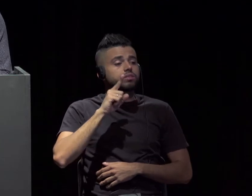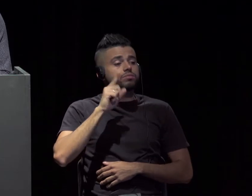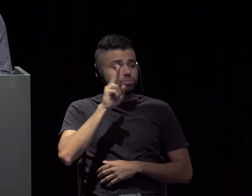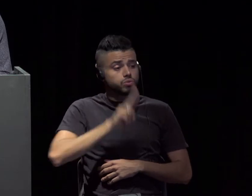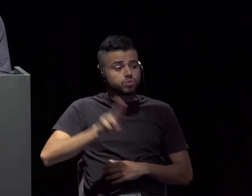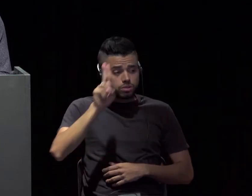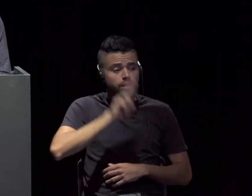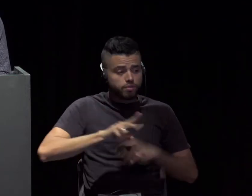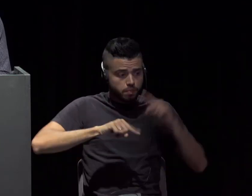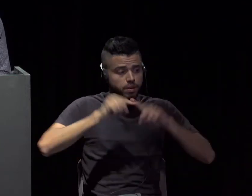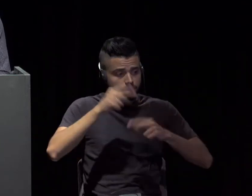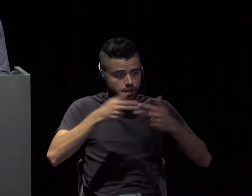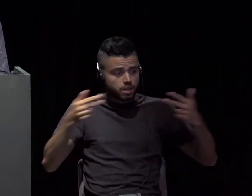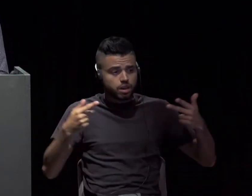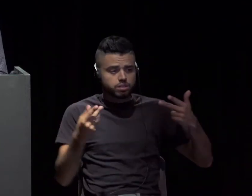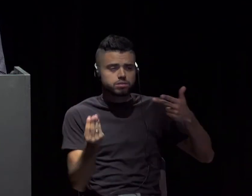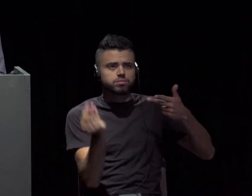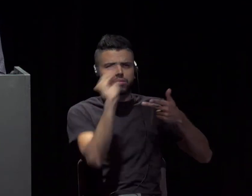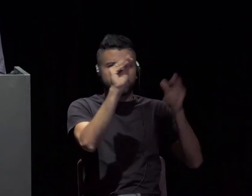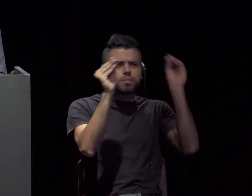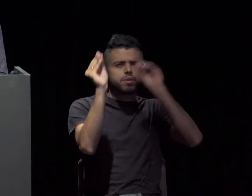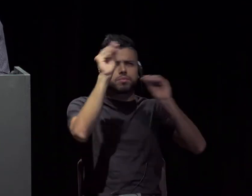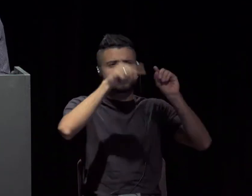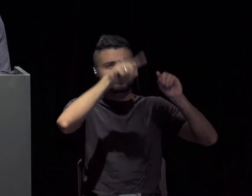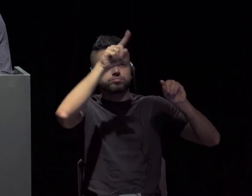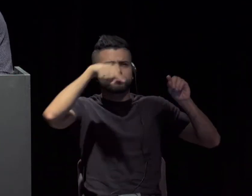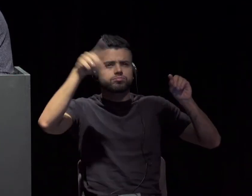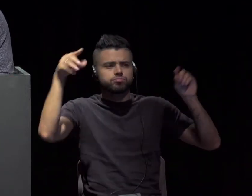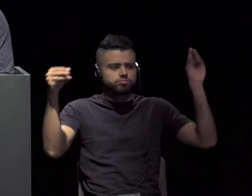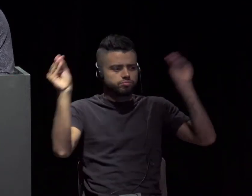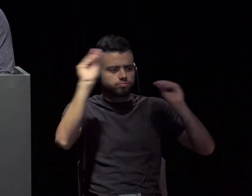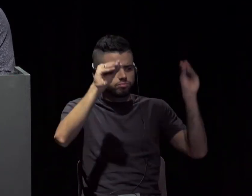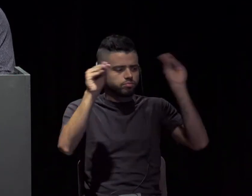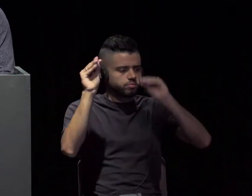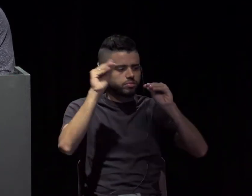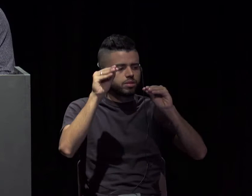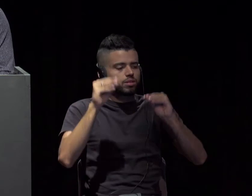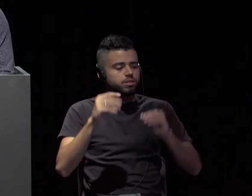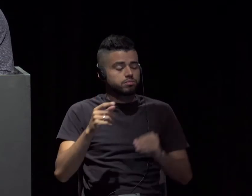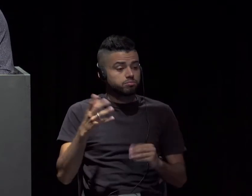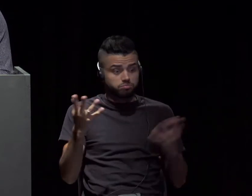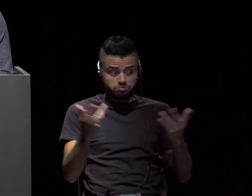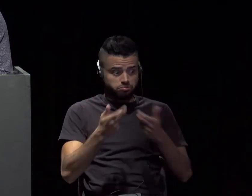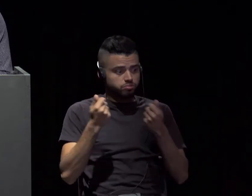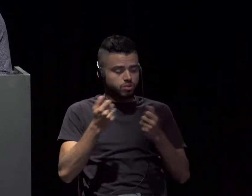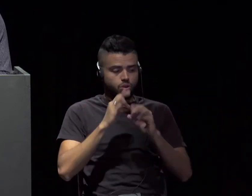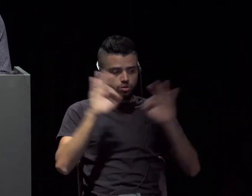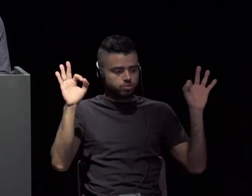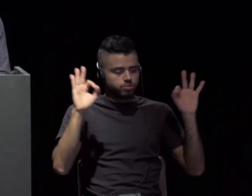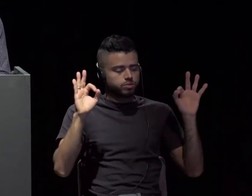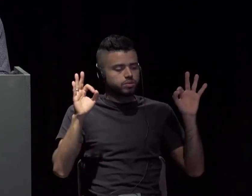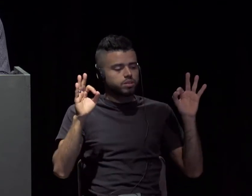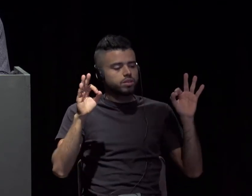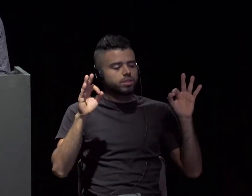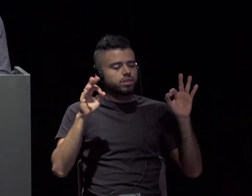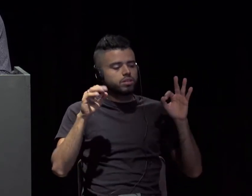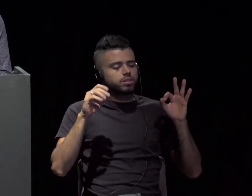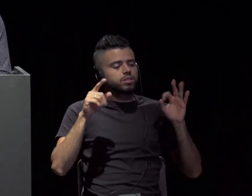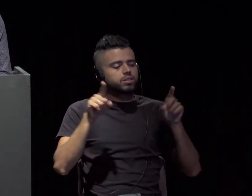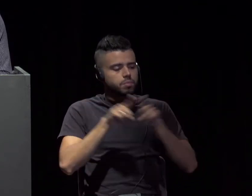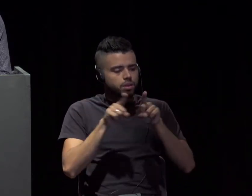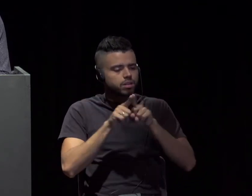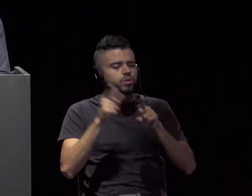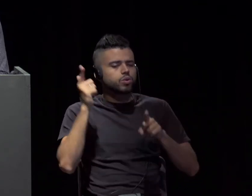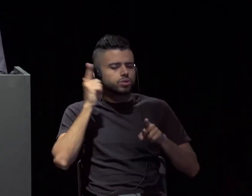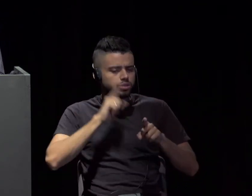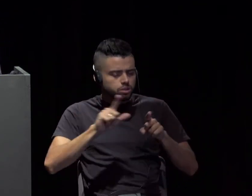Despite that he succeeded to some extent in bending the power tool and fire to his artistic will, he